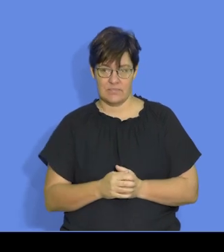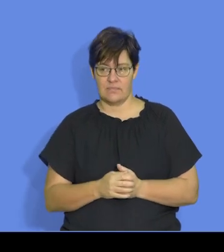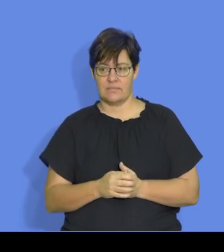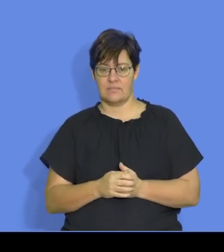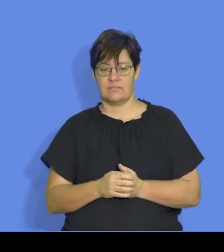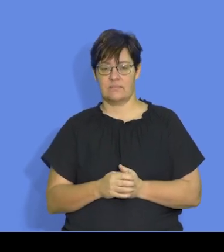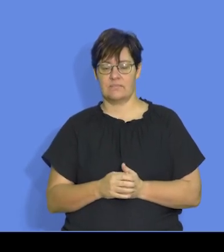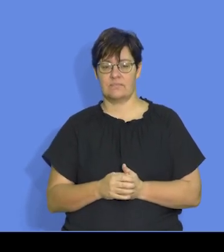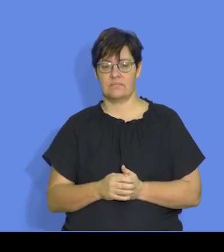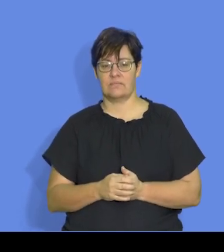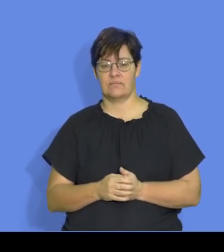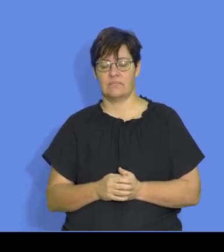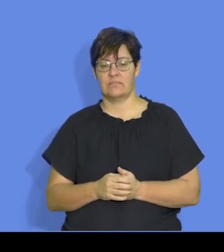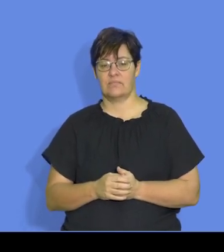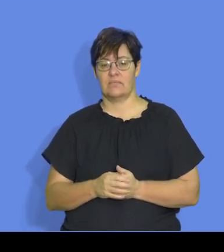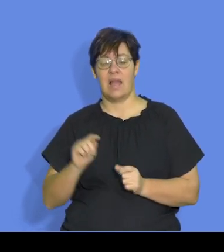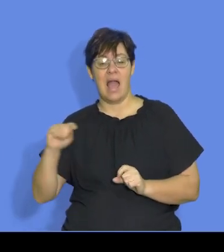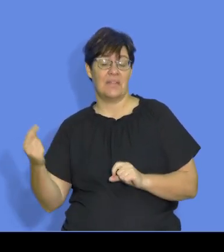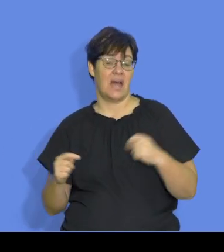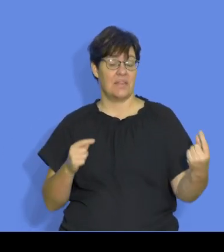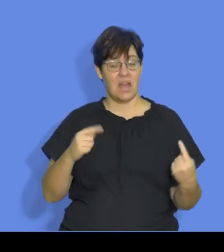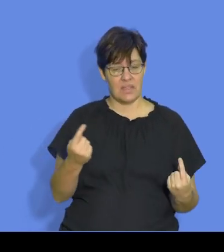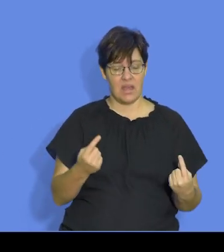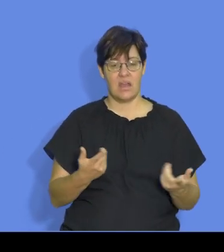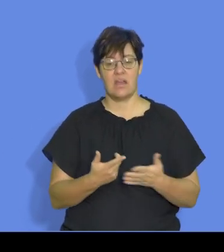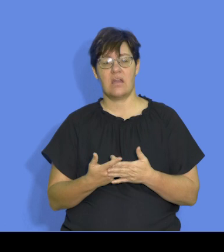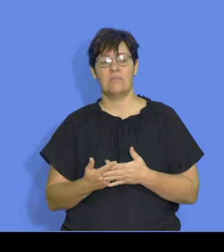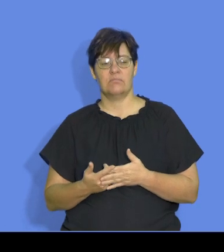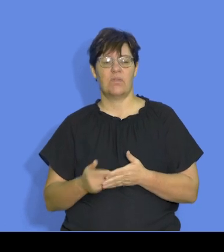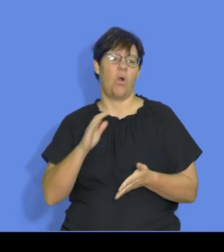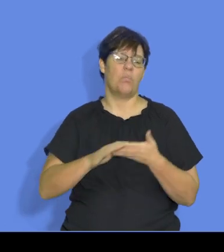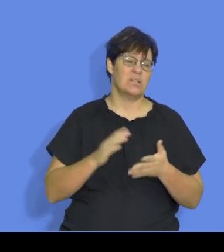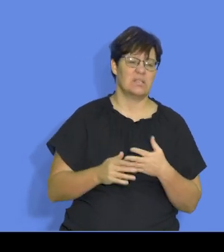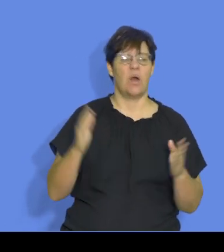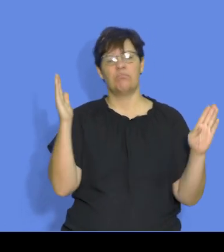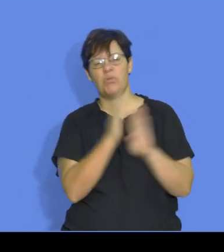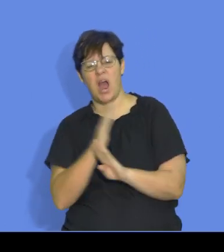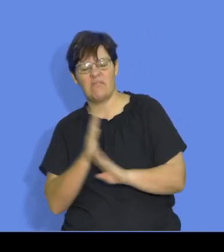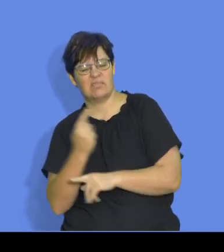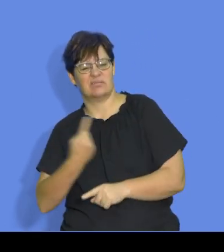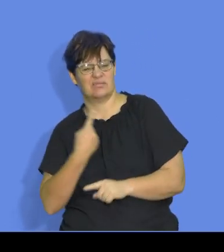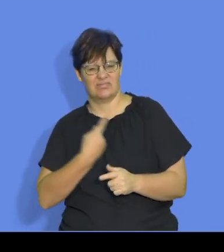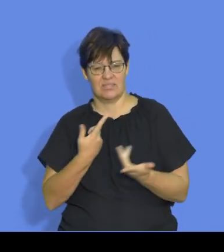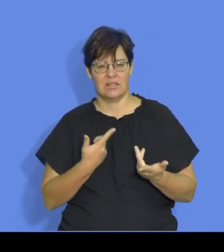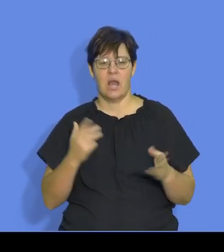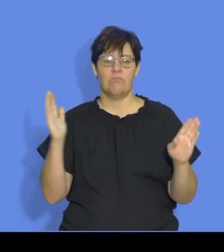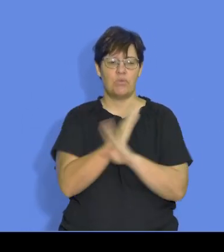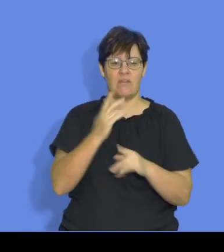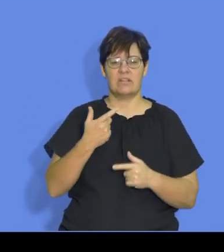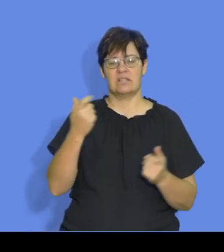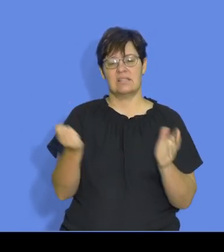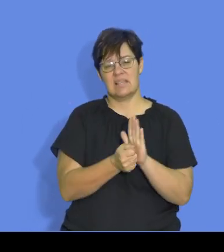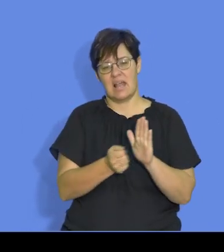have other items which would be hobbies and private recreational pursuits, private sale of